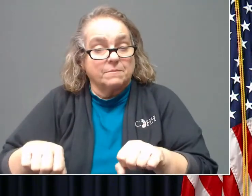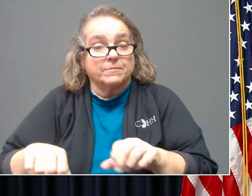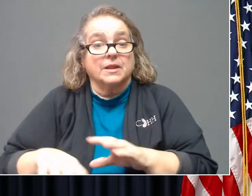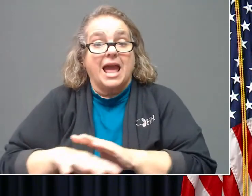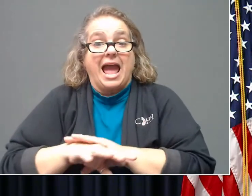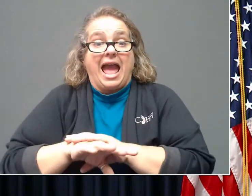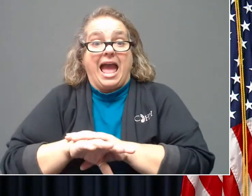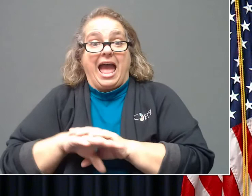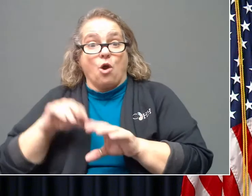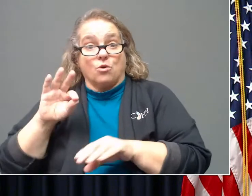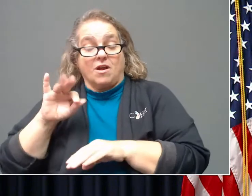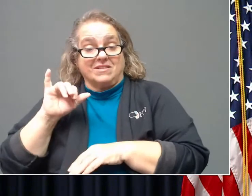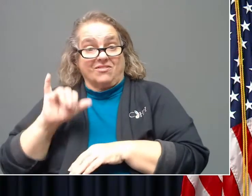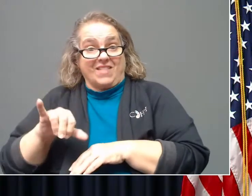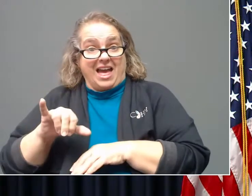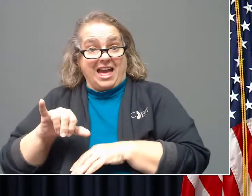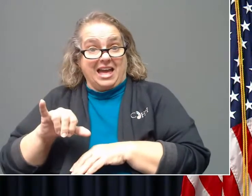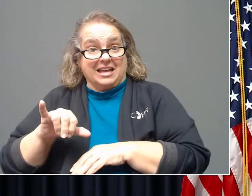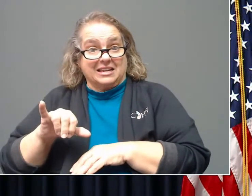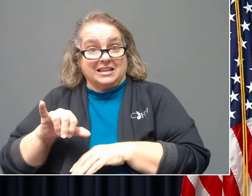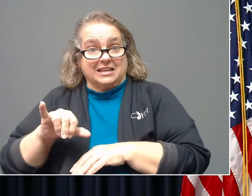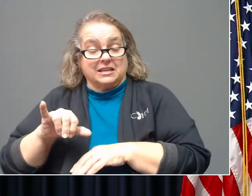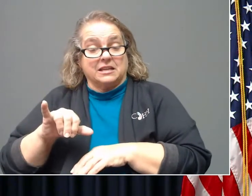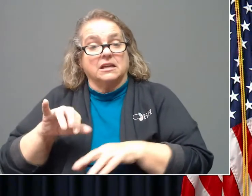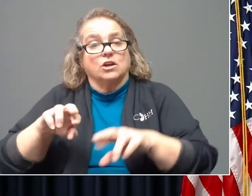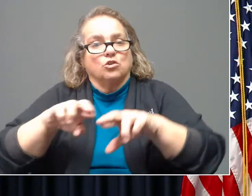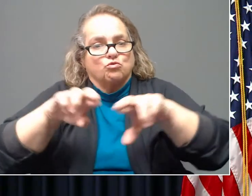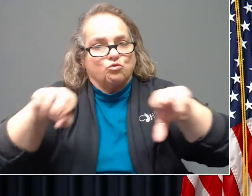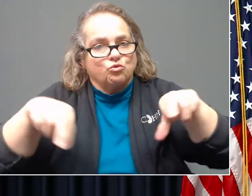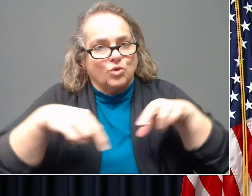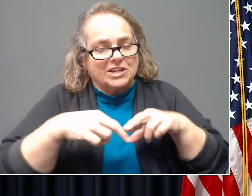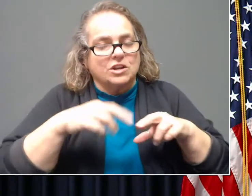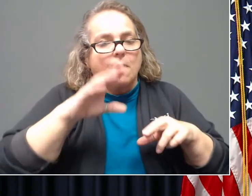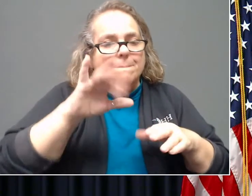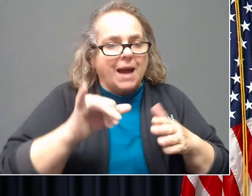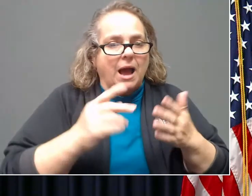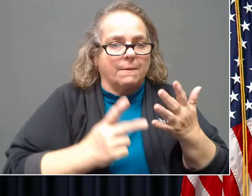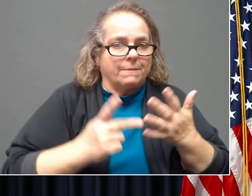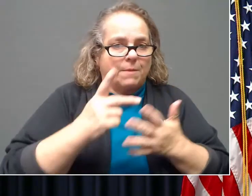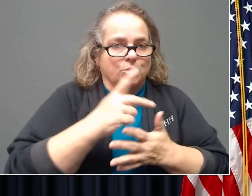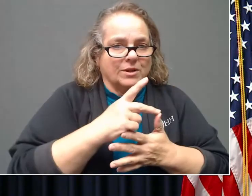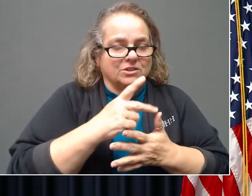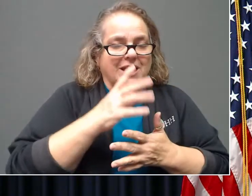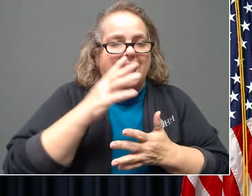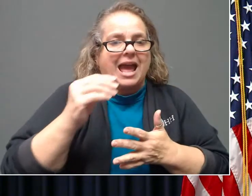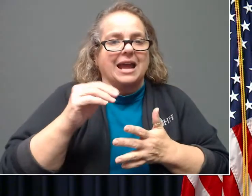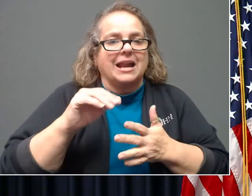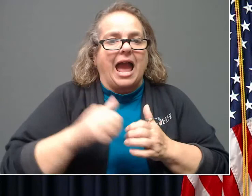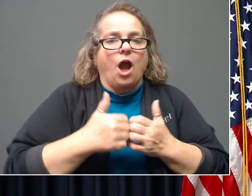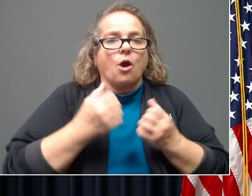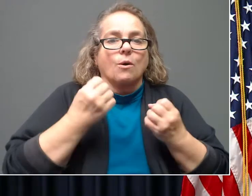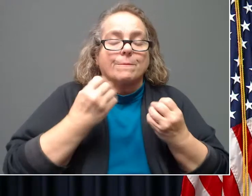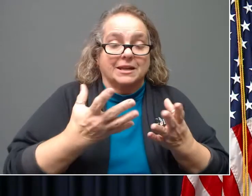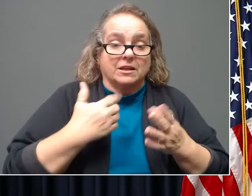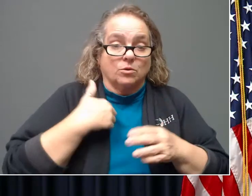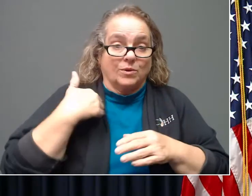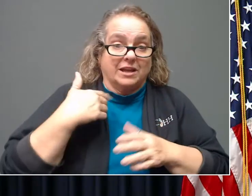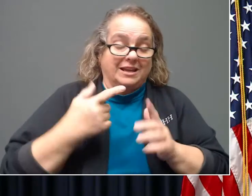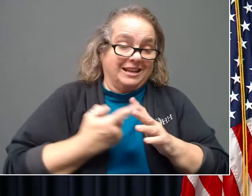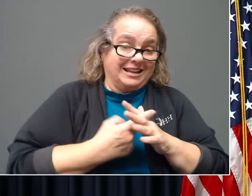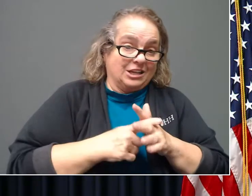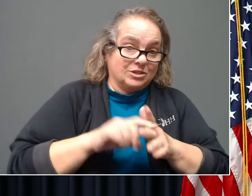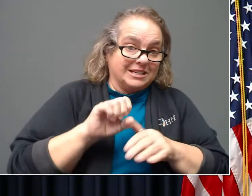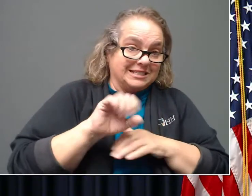supply, it is done regional by population and by amounts initially sent out for especially